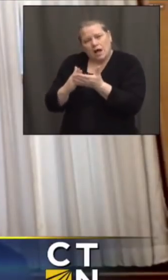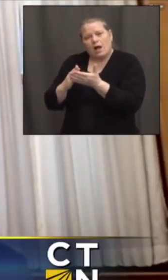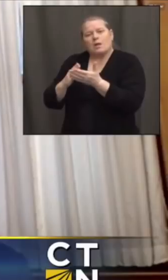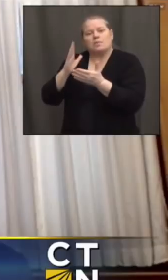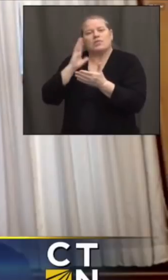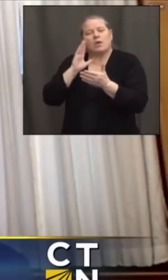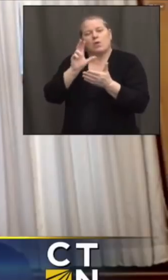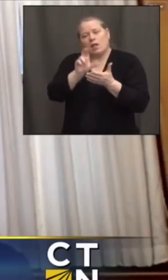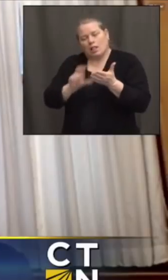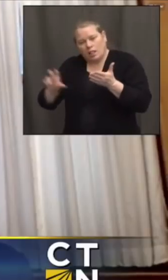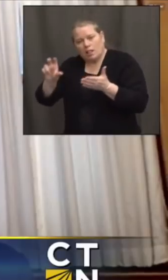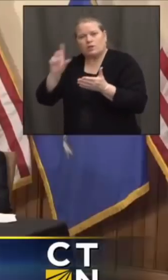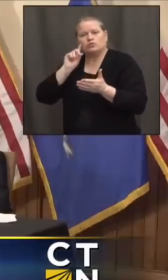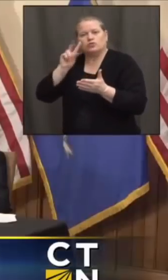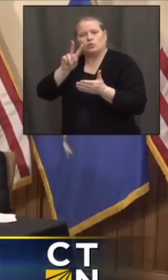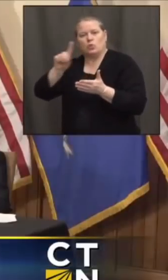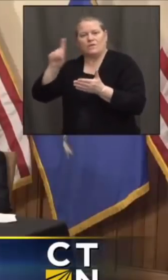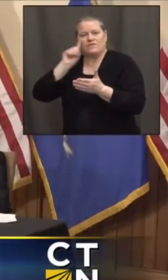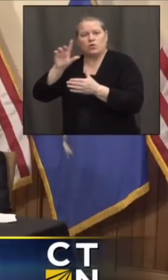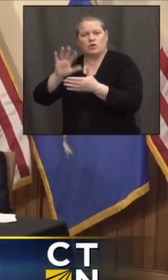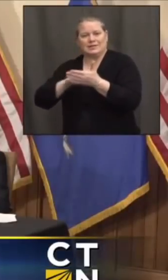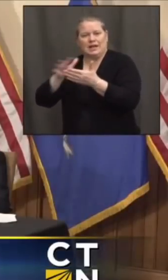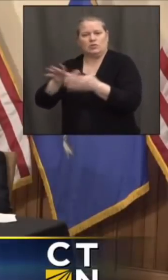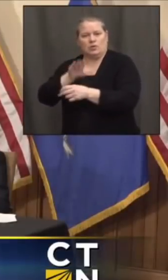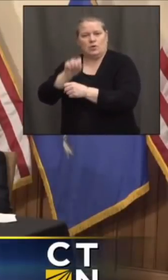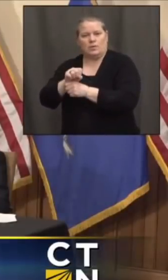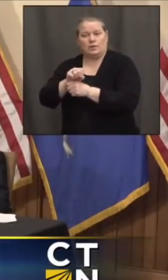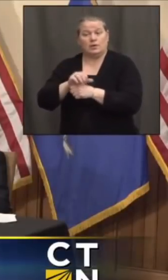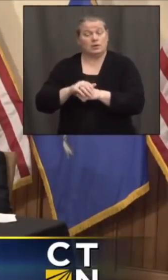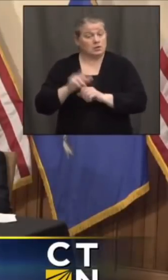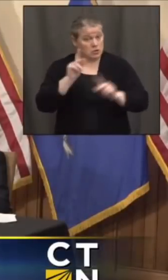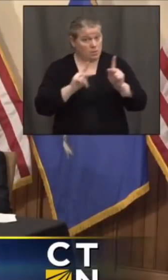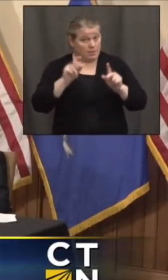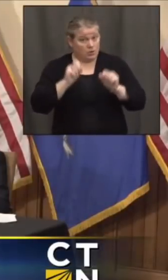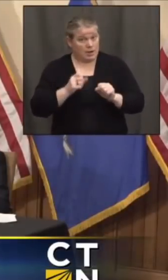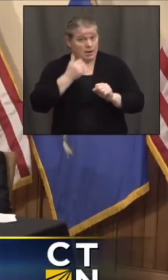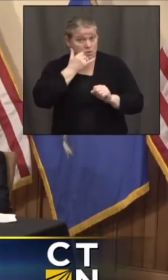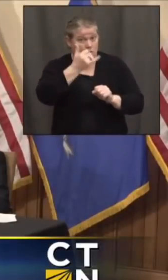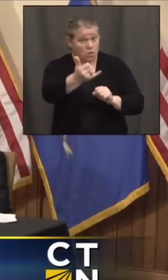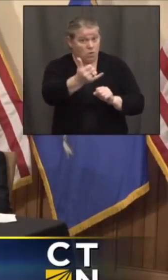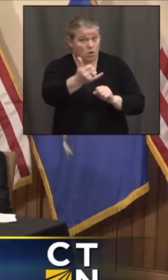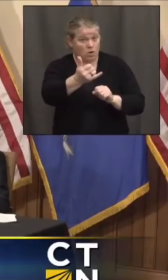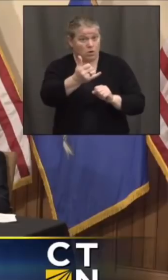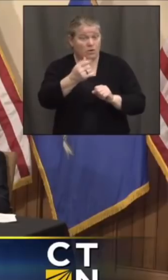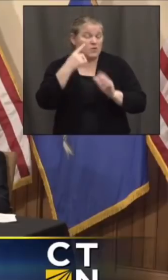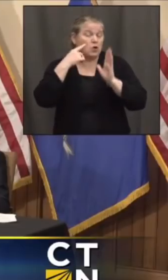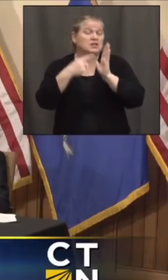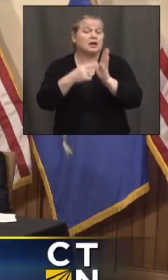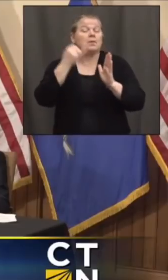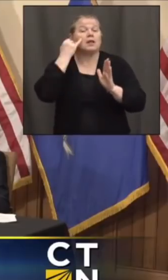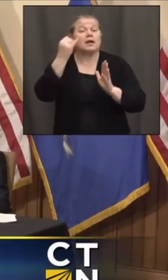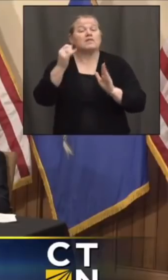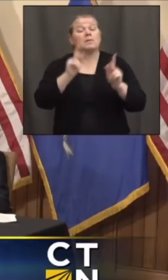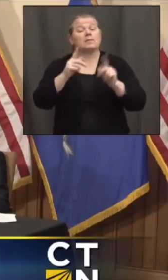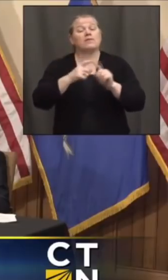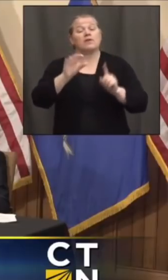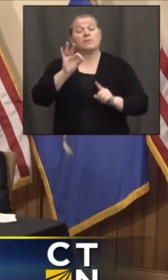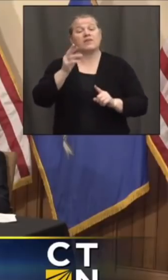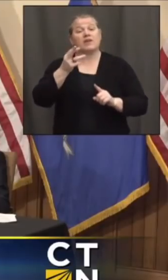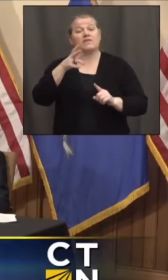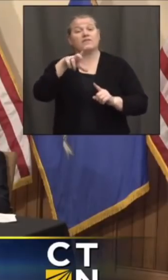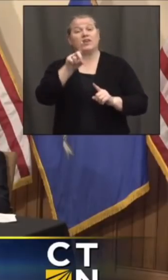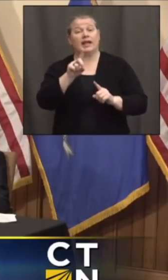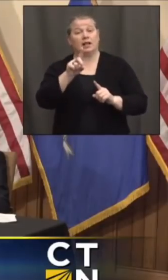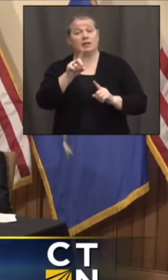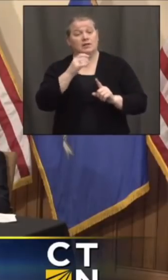scheduling. So people theoretically may call and get, if you're from Fairfield County, you won't be told to